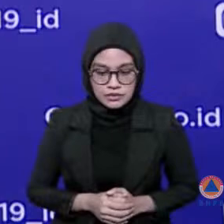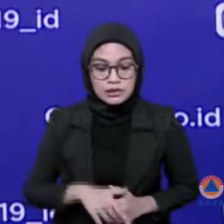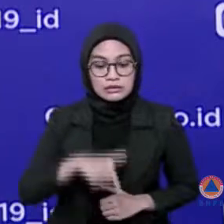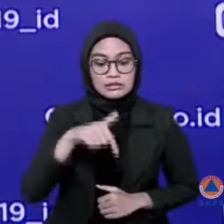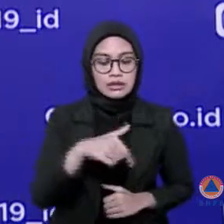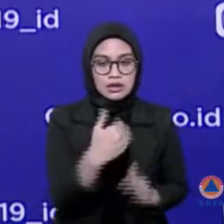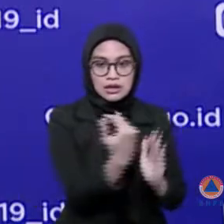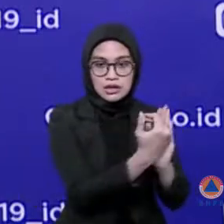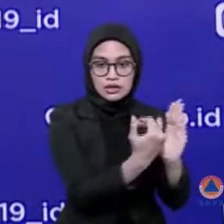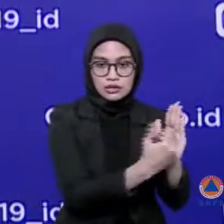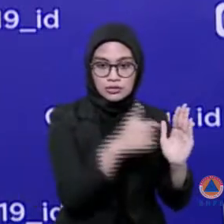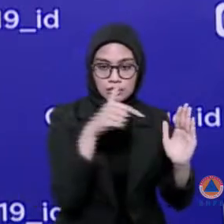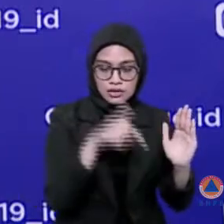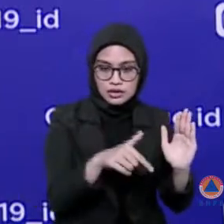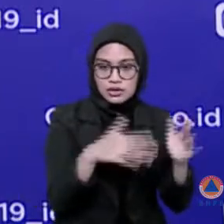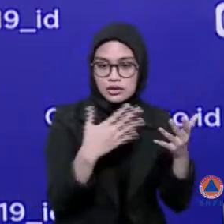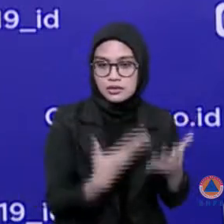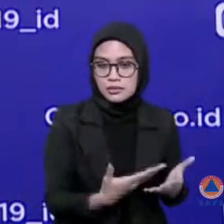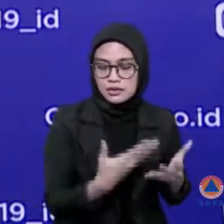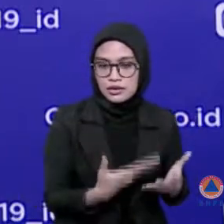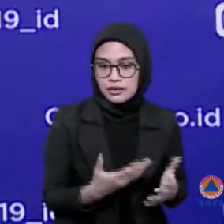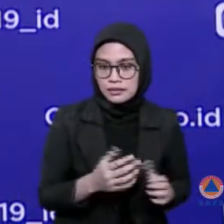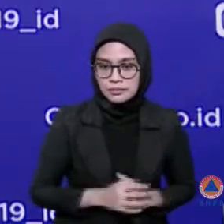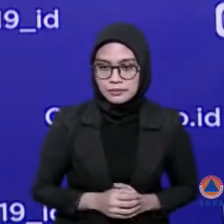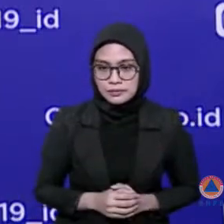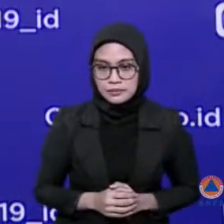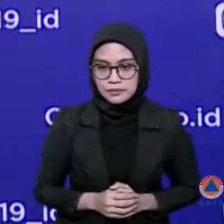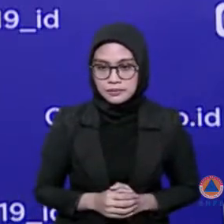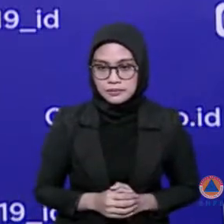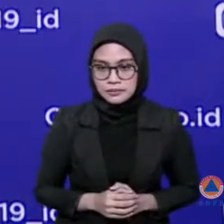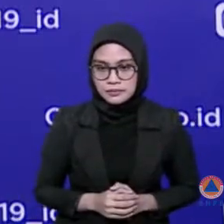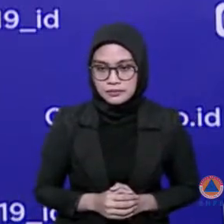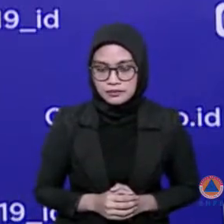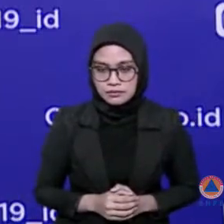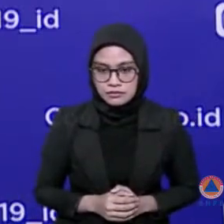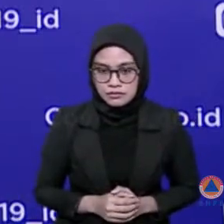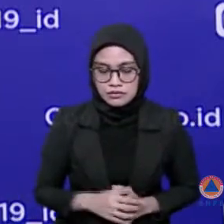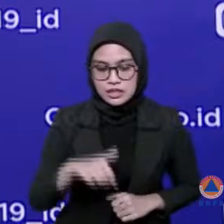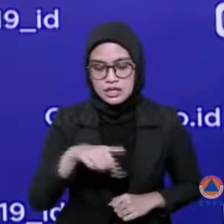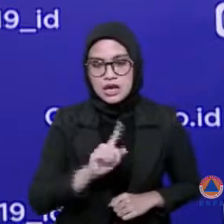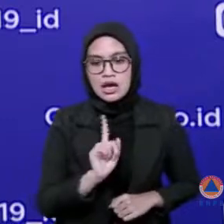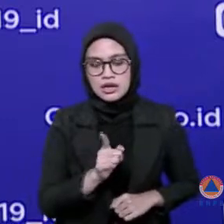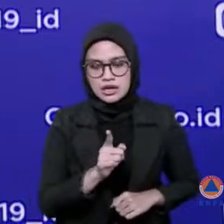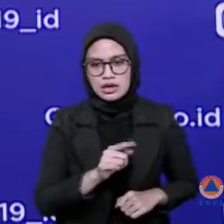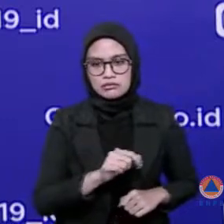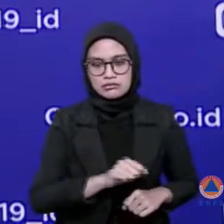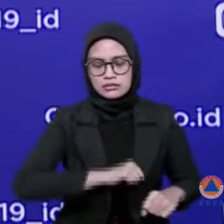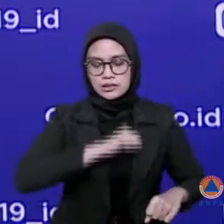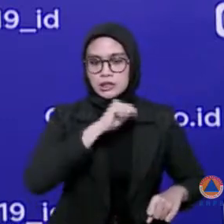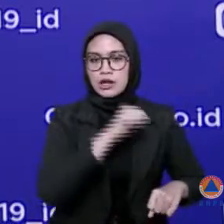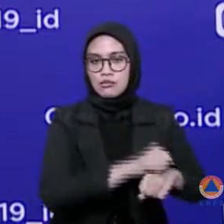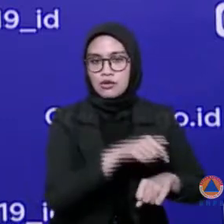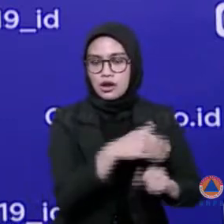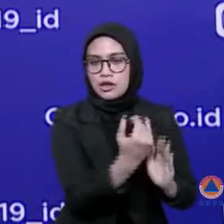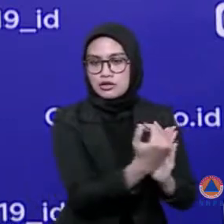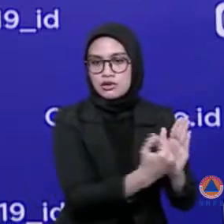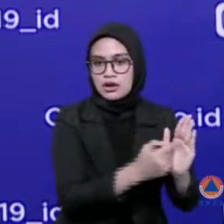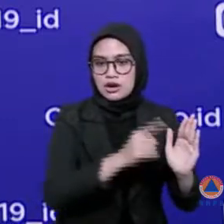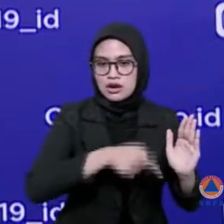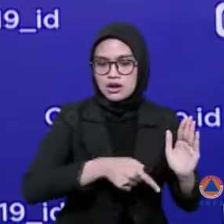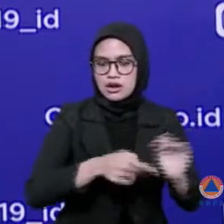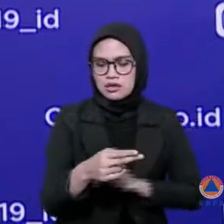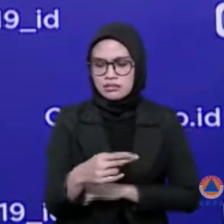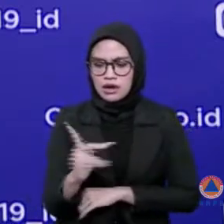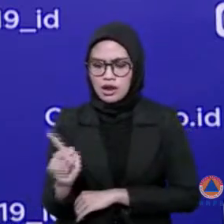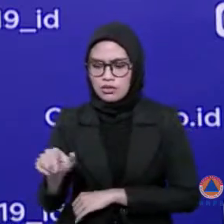agreed with the state of the Singapore. And under this unilateral agreement,